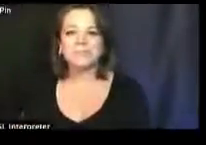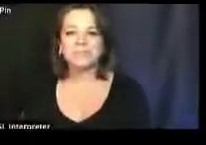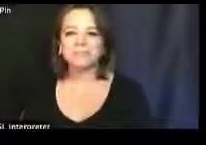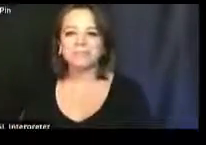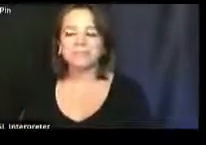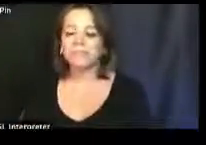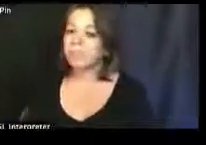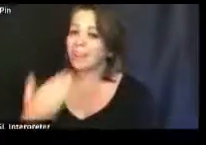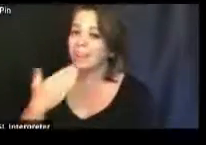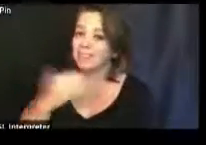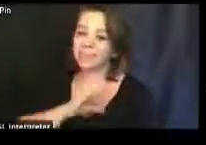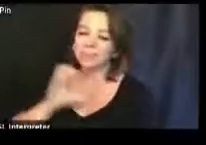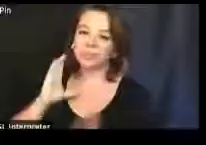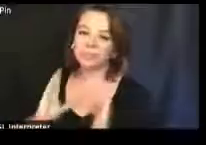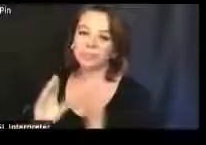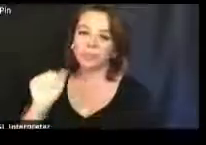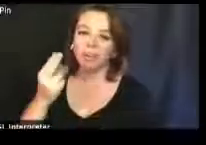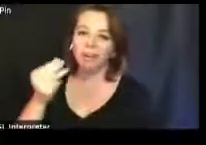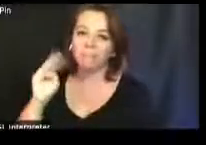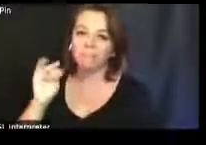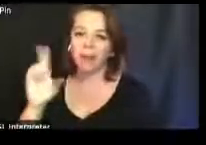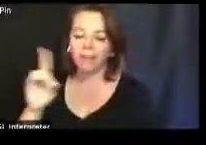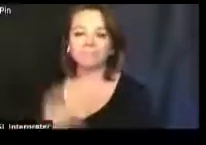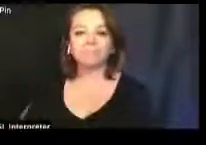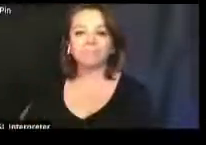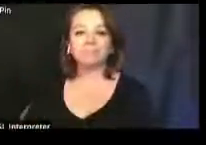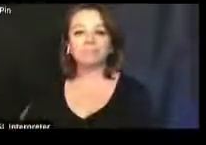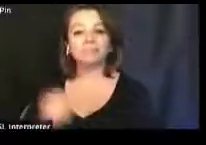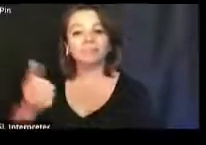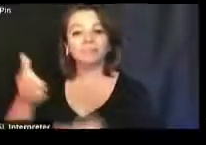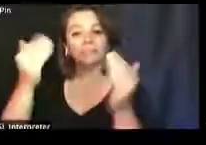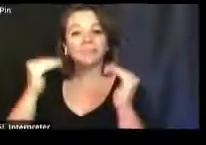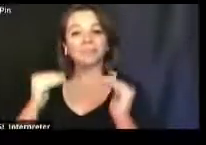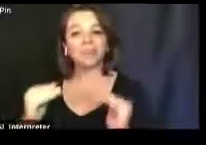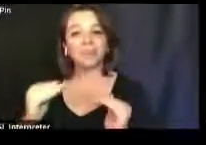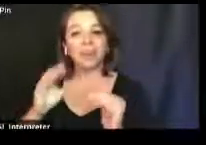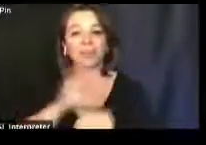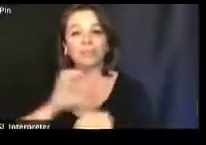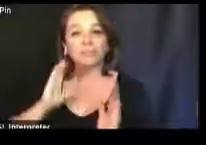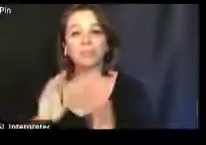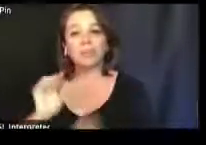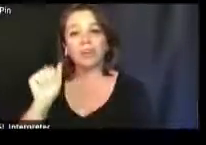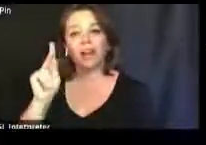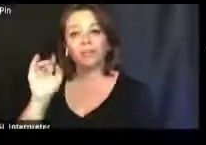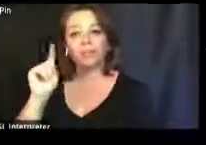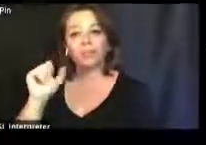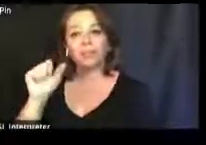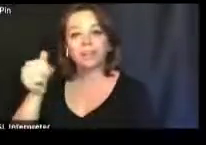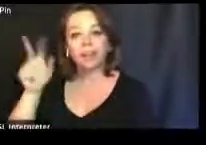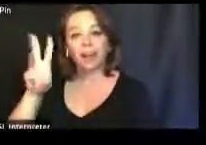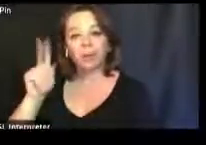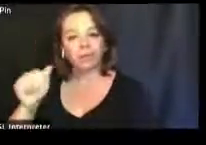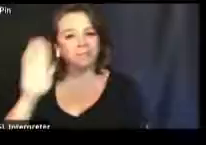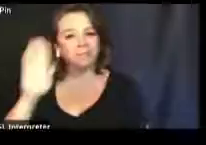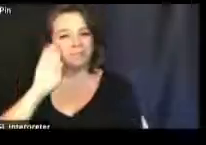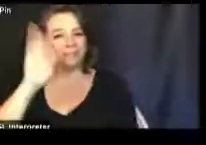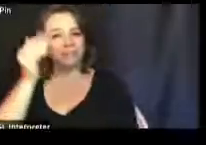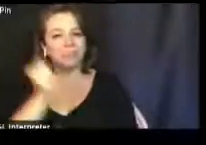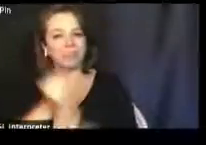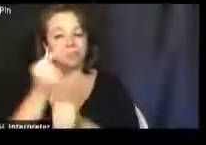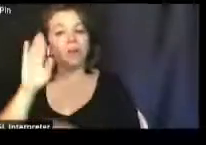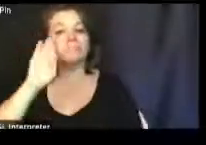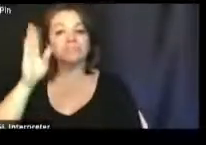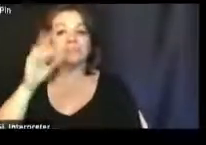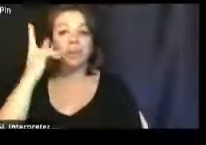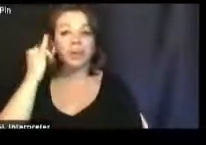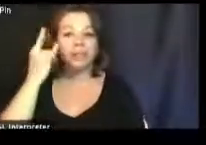Commissioner Ahmad. We have Commissioner Linda Akutagawa. Hi, everyone. Hi, California, and